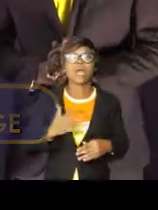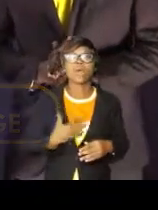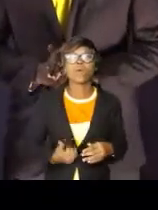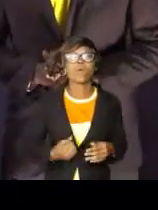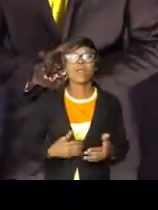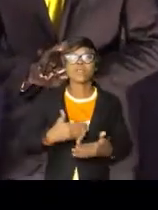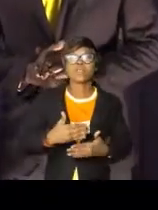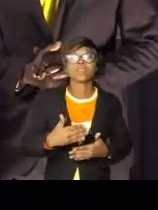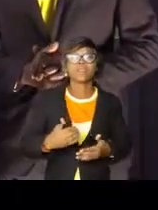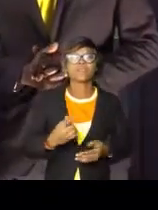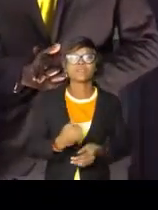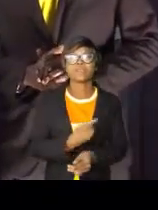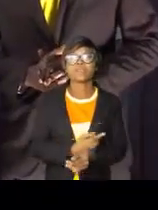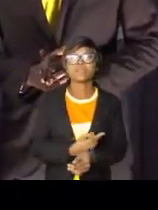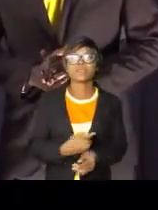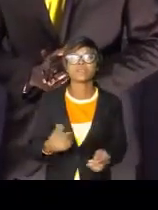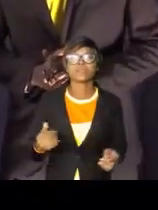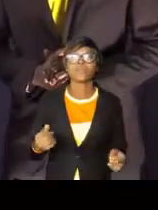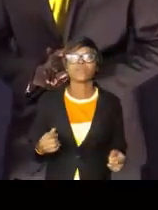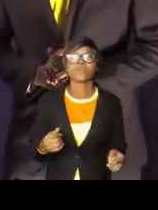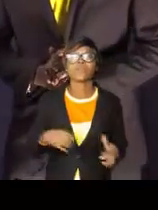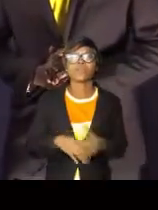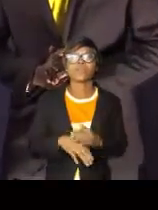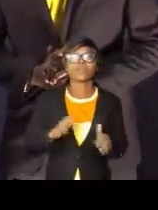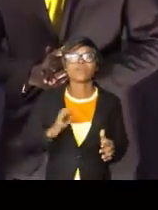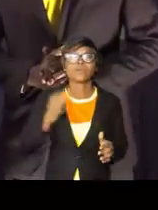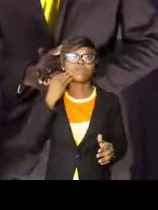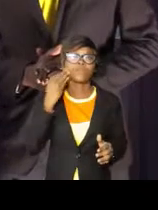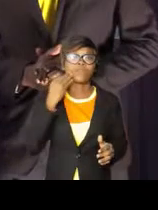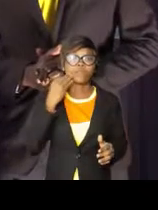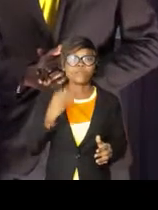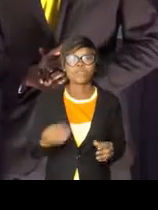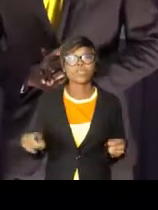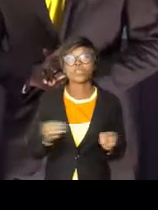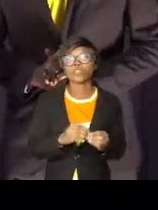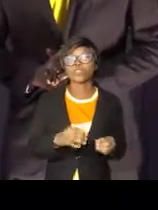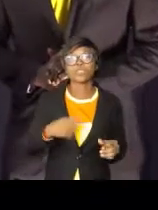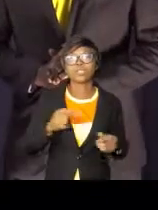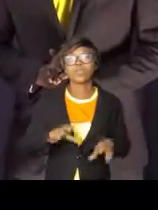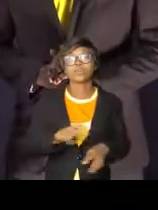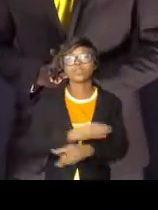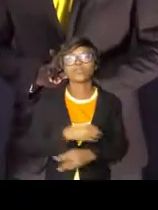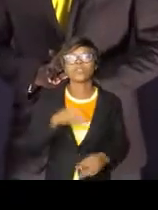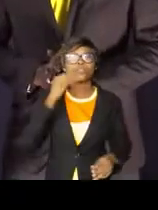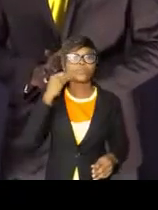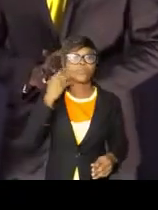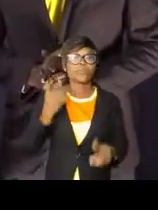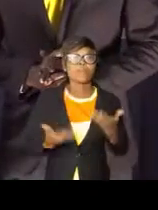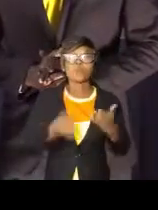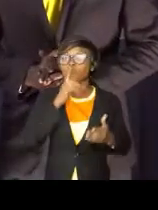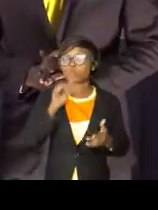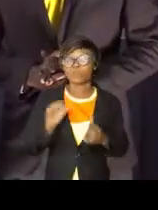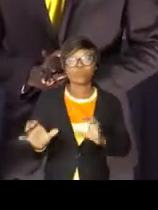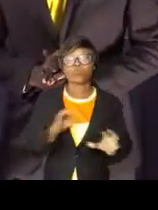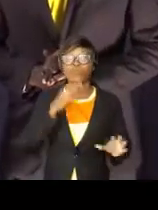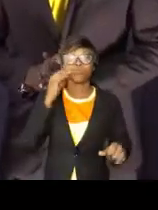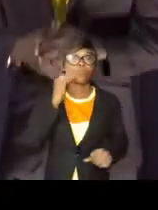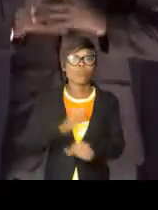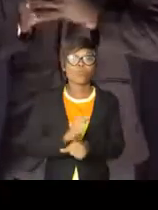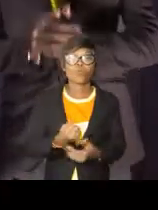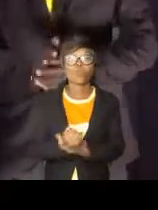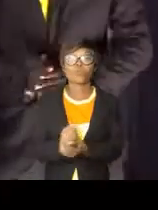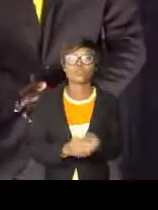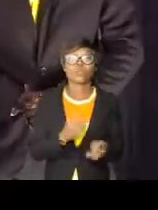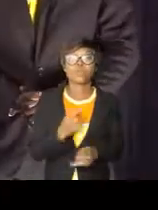Until our next lesson, where we shall meet again on your favorite edition of the Classroom in Your Home, make sure you do your